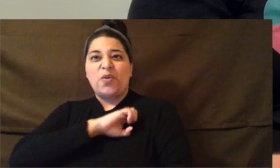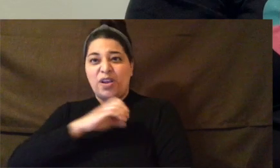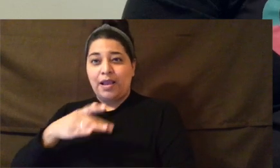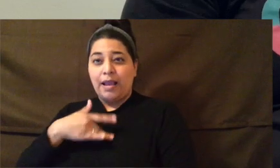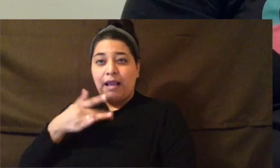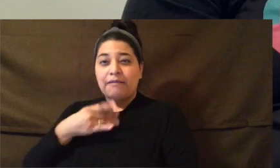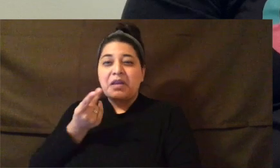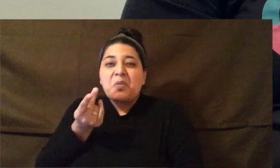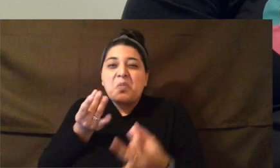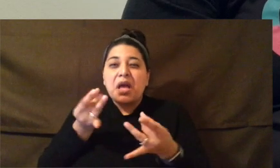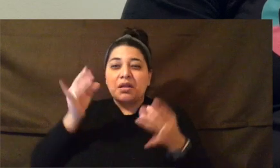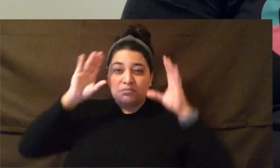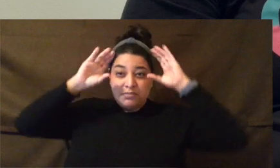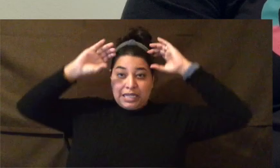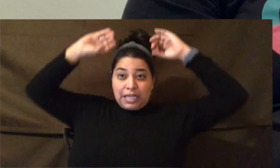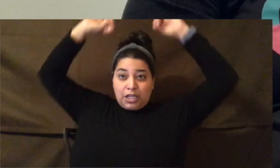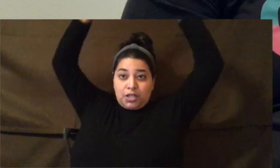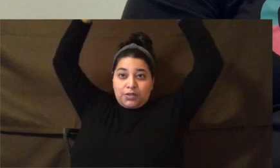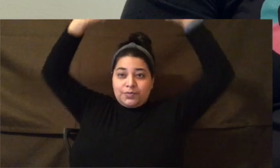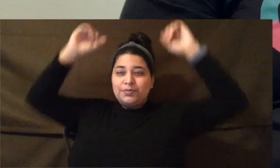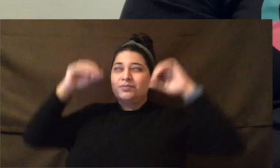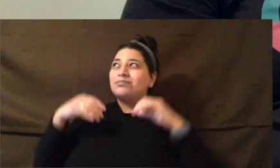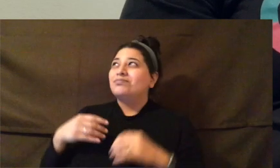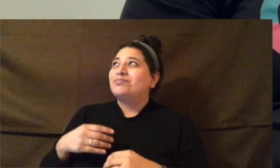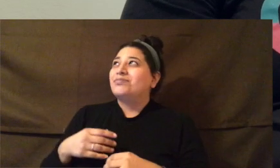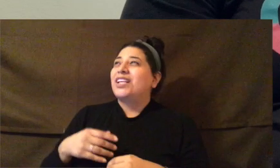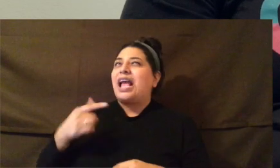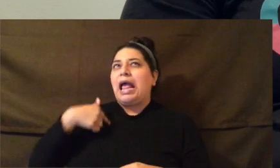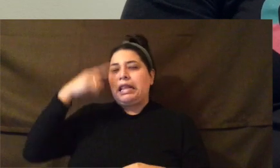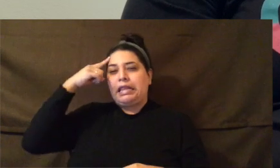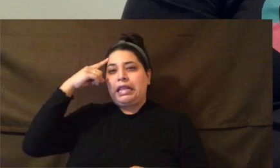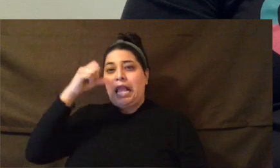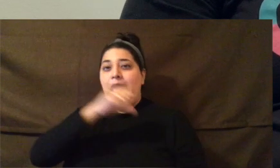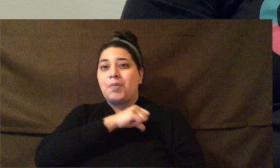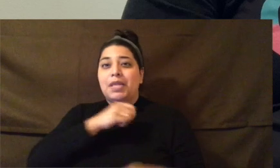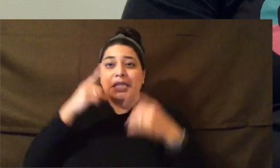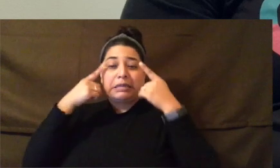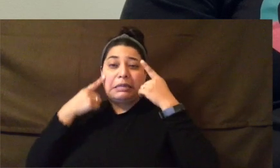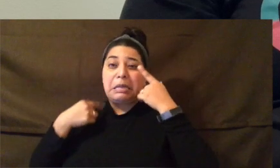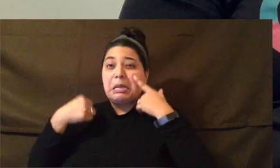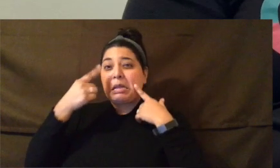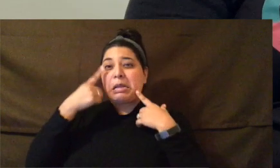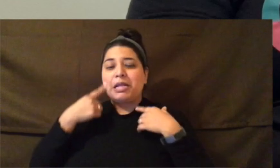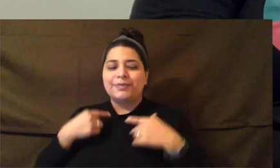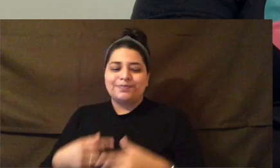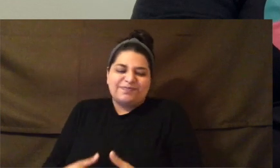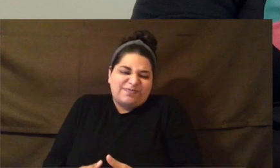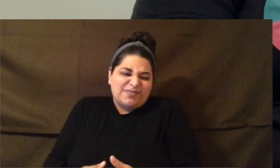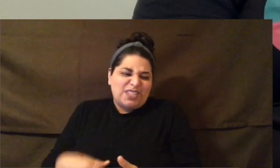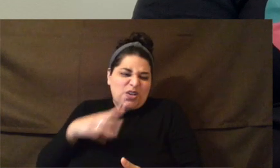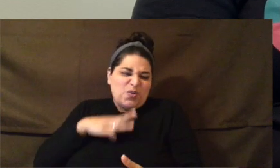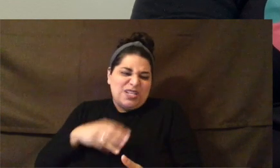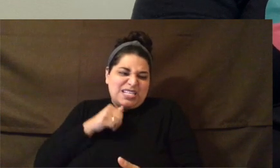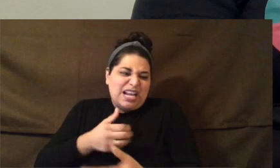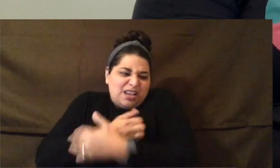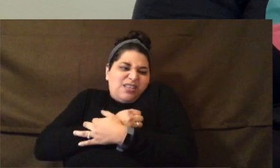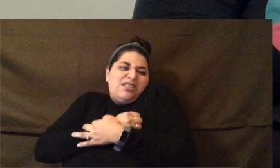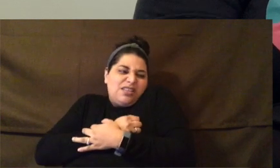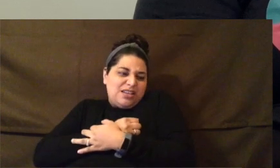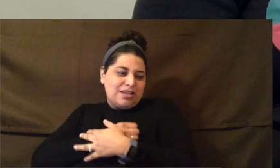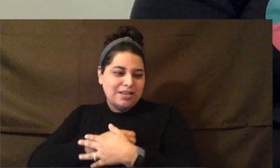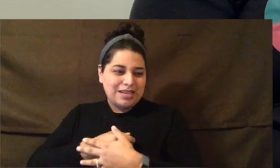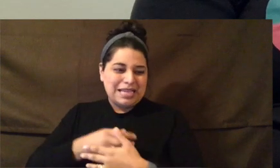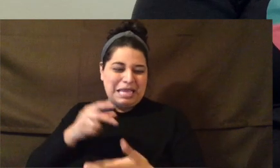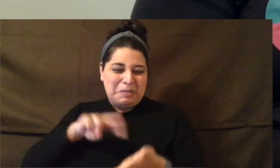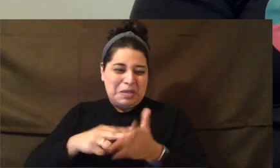his ears. Abilene's tears, he supposed. He wished that she would not hold him so tight. To be clutched so fiercely so often resulted